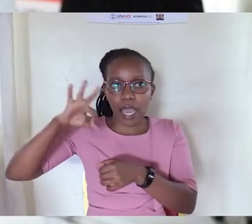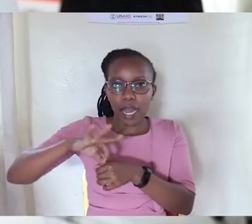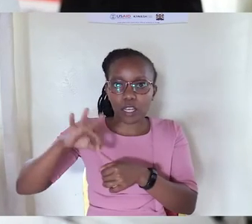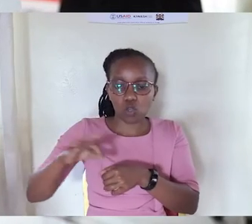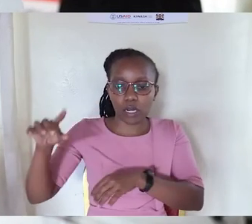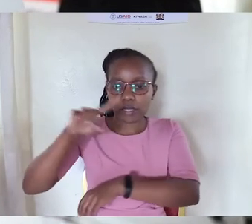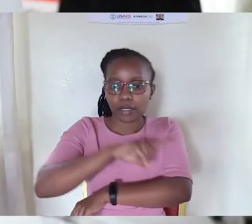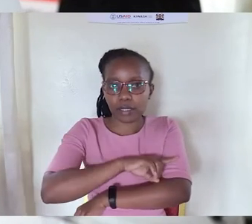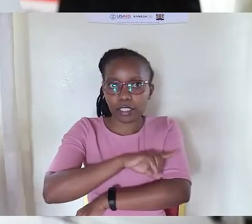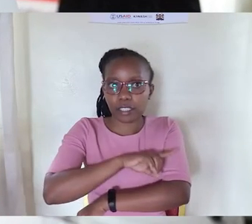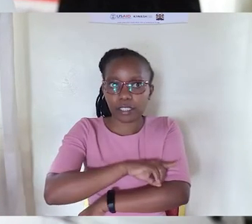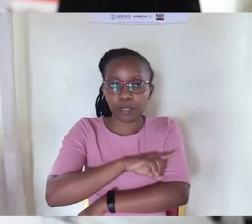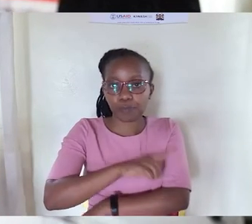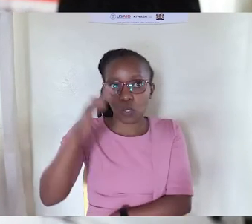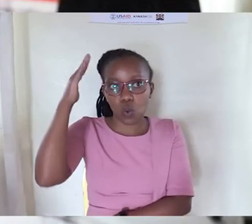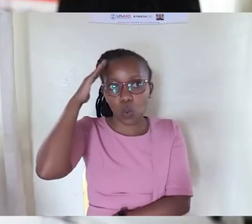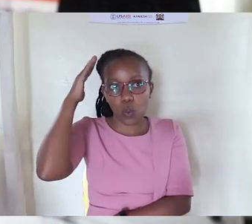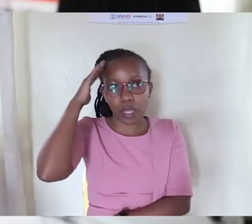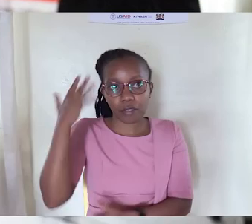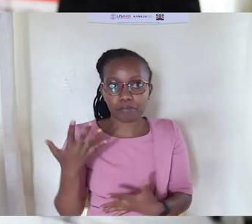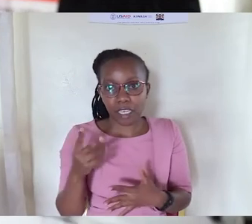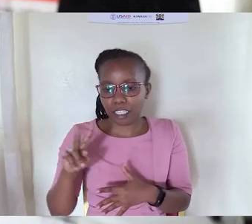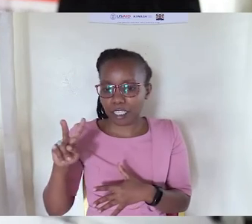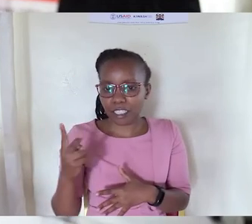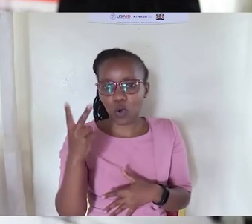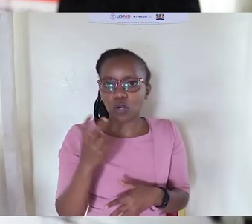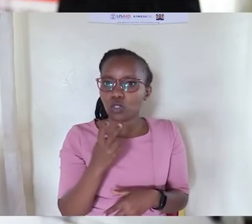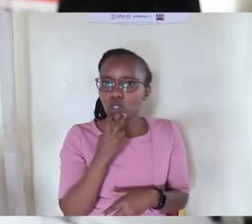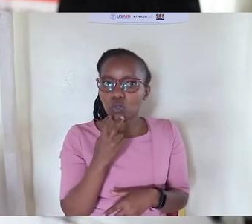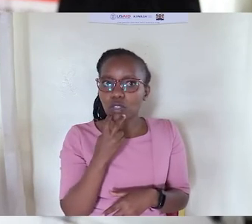date. We all know that is the second Tuesday of,